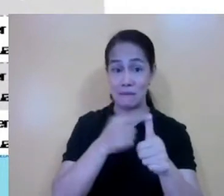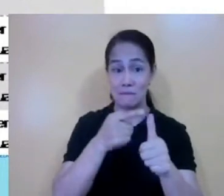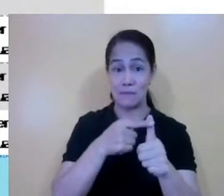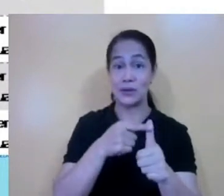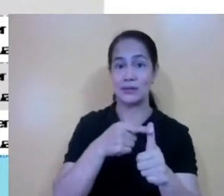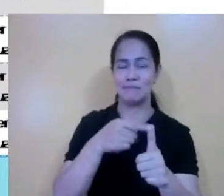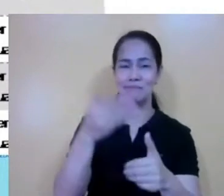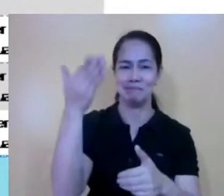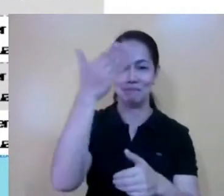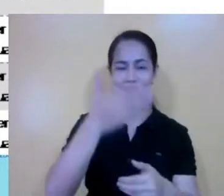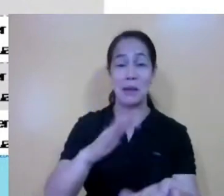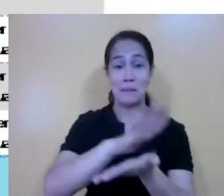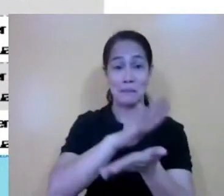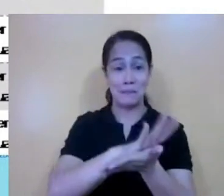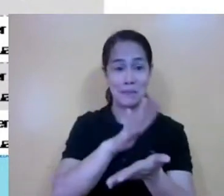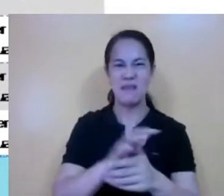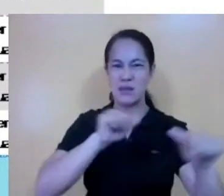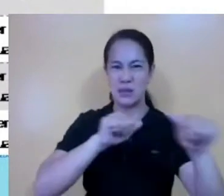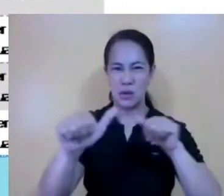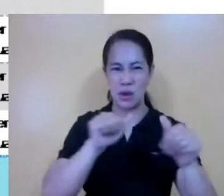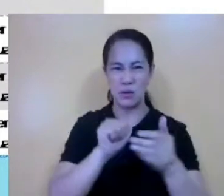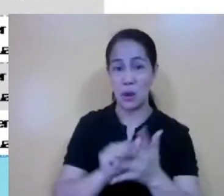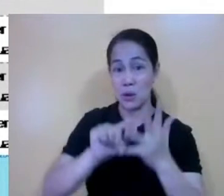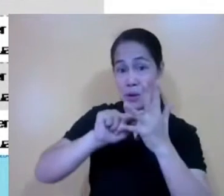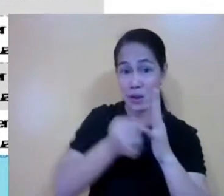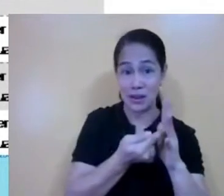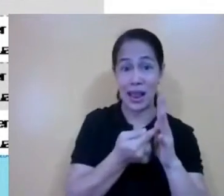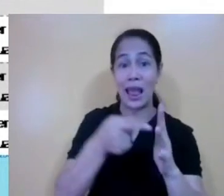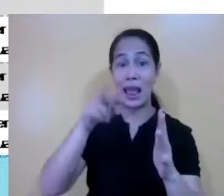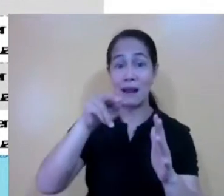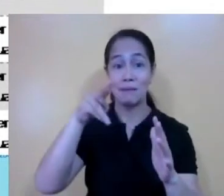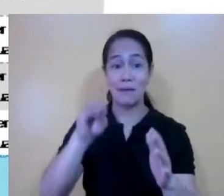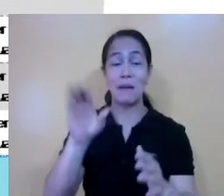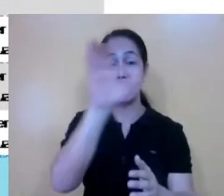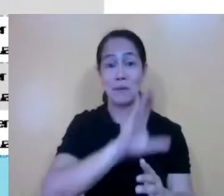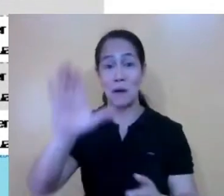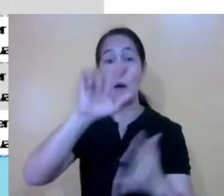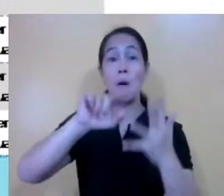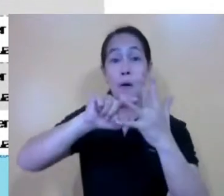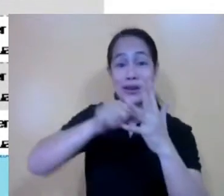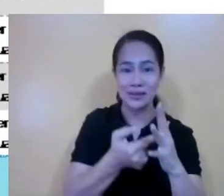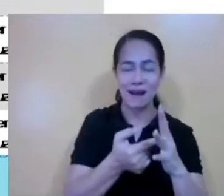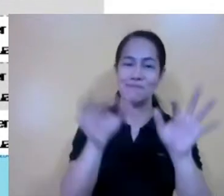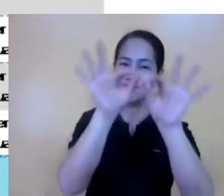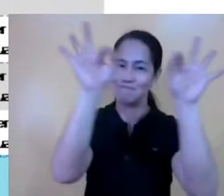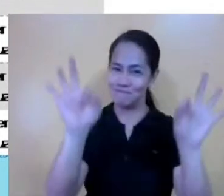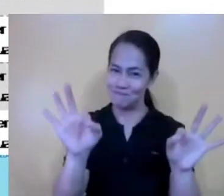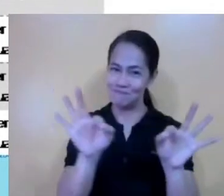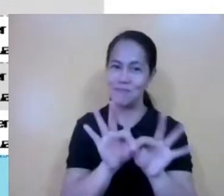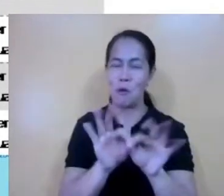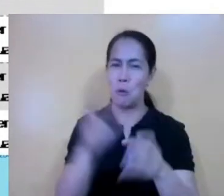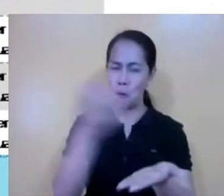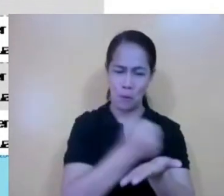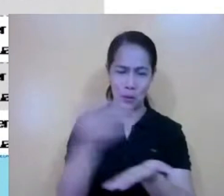first activity is the start of RPMS cycle and the start of your portfolio collection. You will notice that